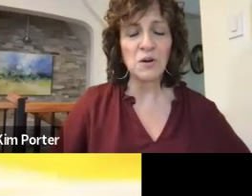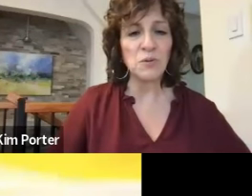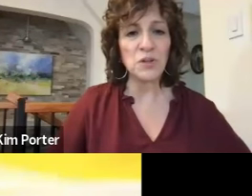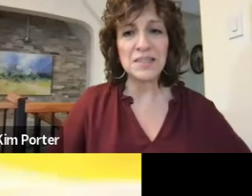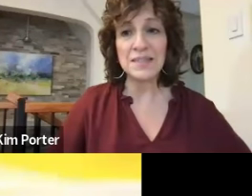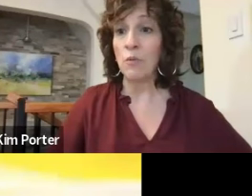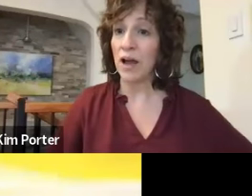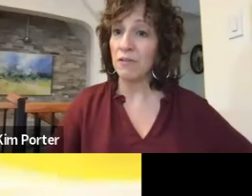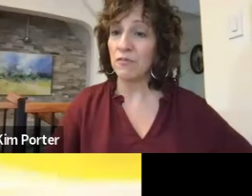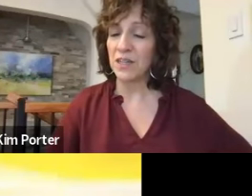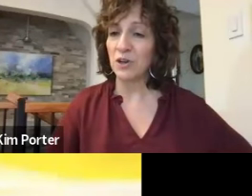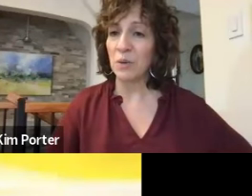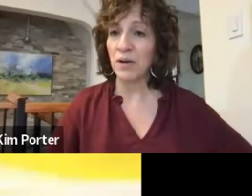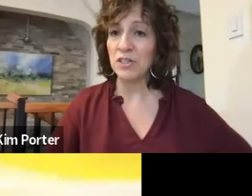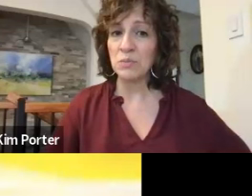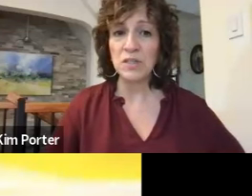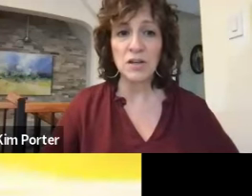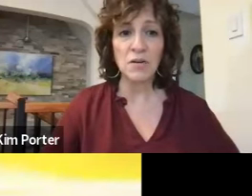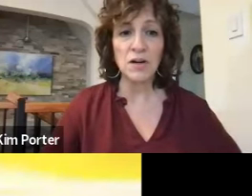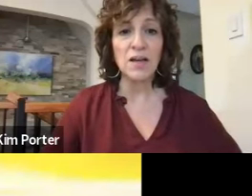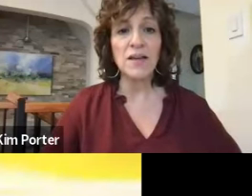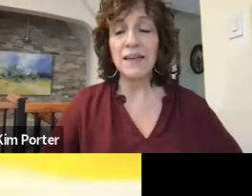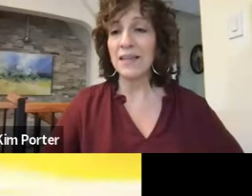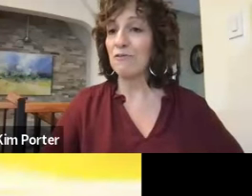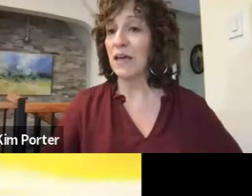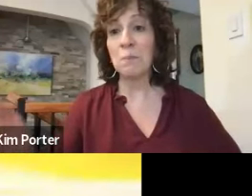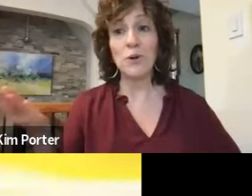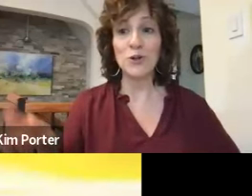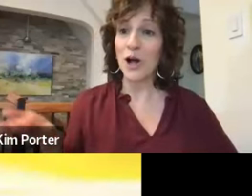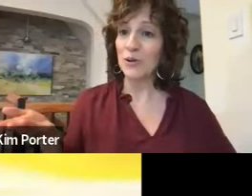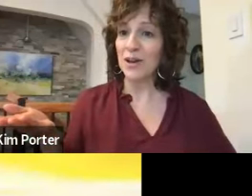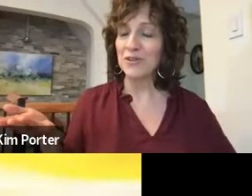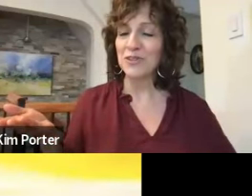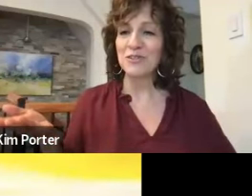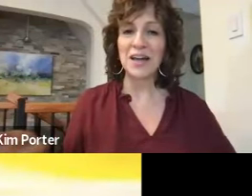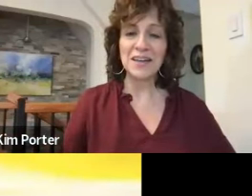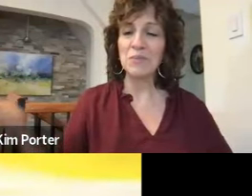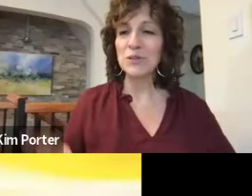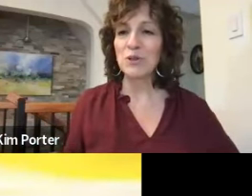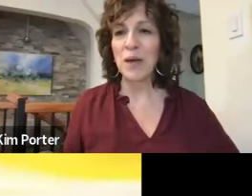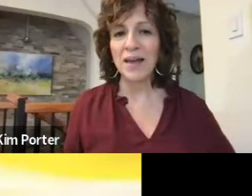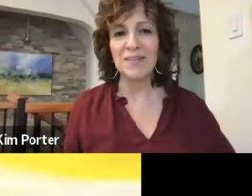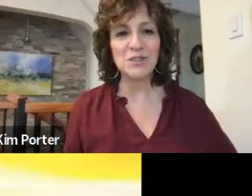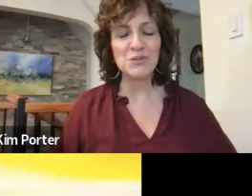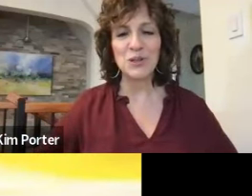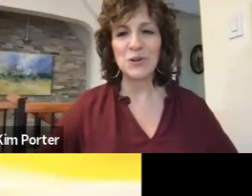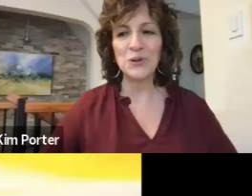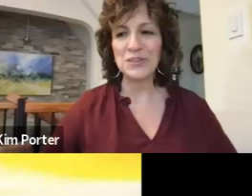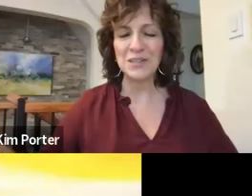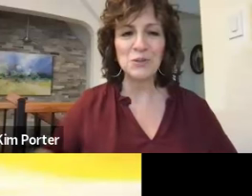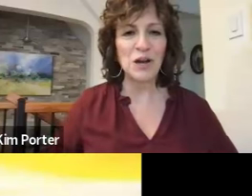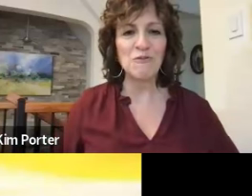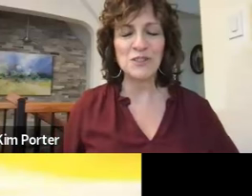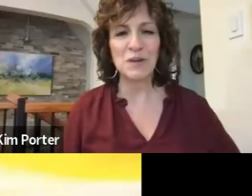years ago with his now wife. Daniel got married 2 months ago. They live in Boulder, Colorado. They're kind of neighbors with Ben, which is really